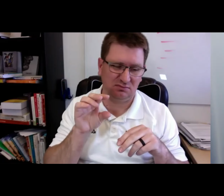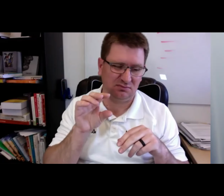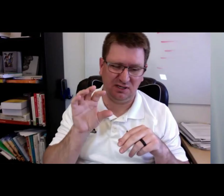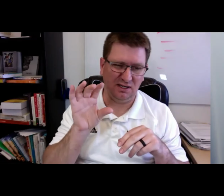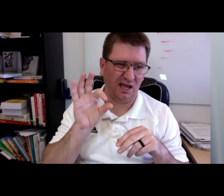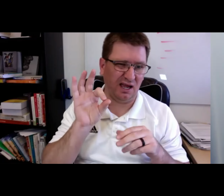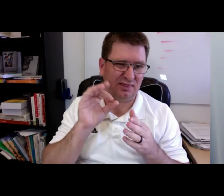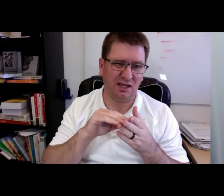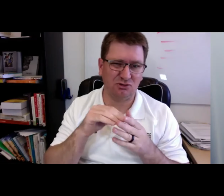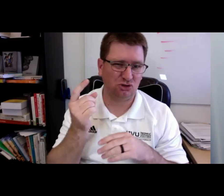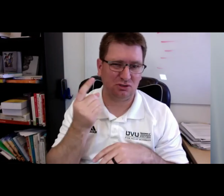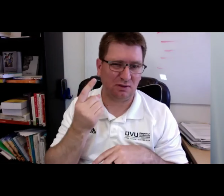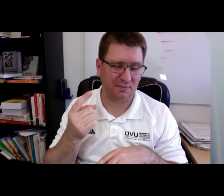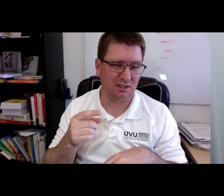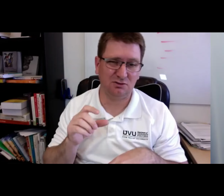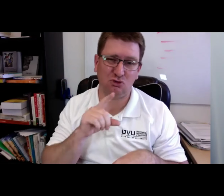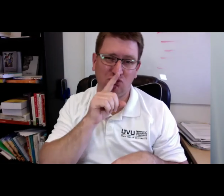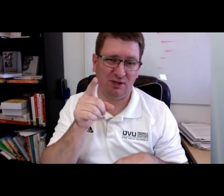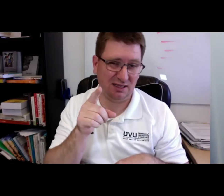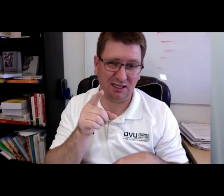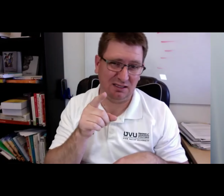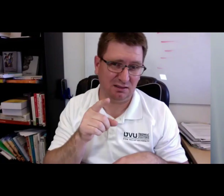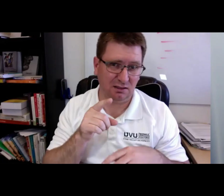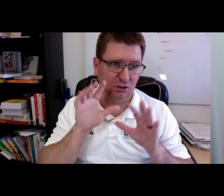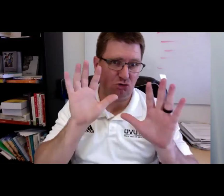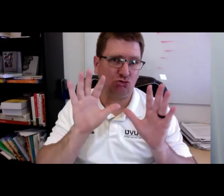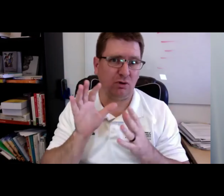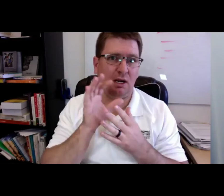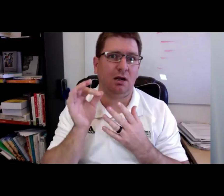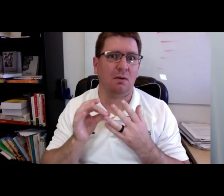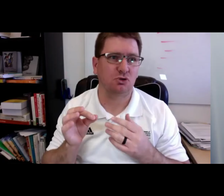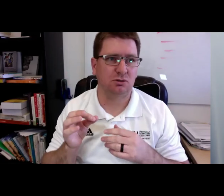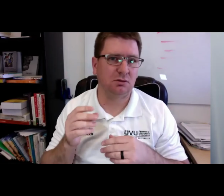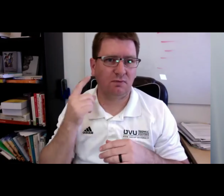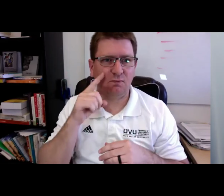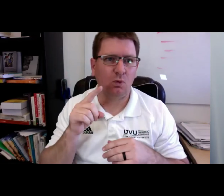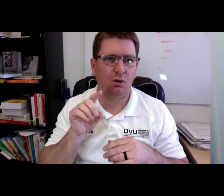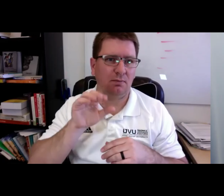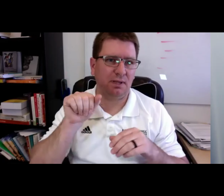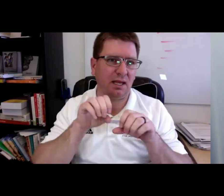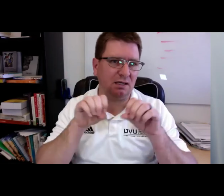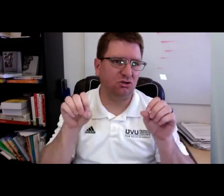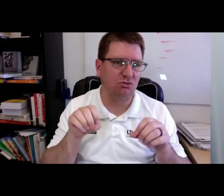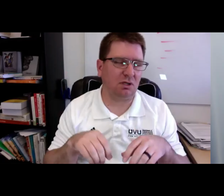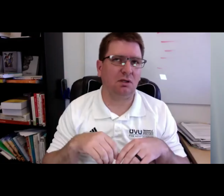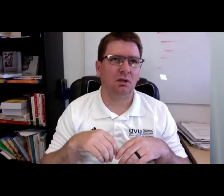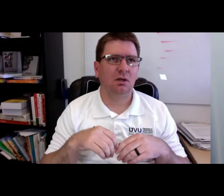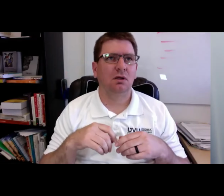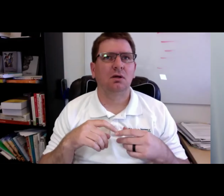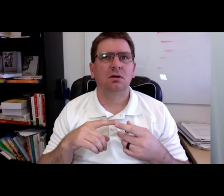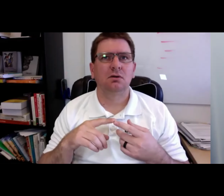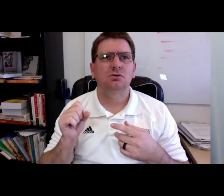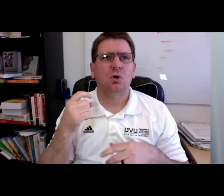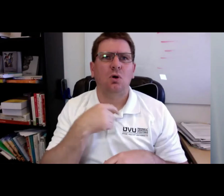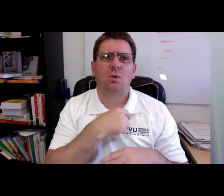6,000 or so to 9,000, which is really a great opportunity to